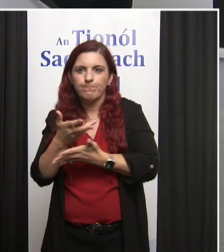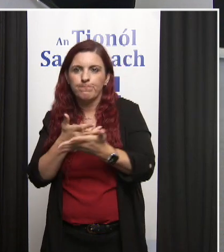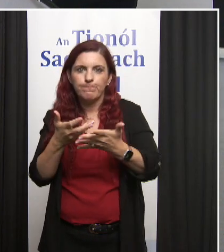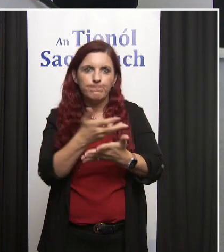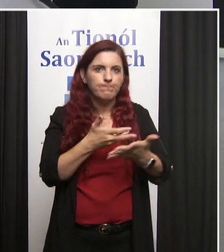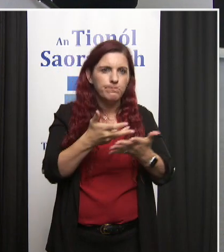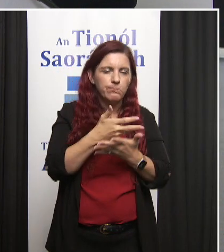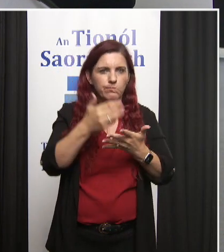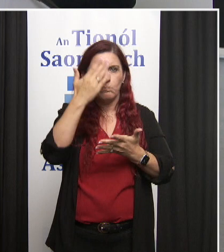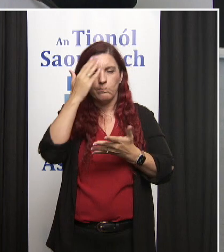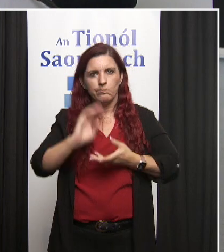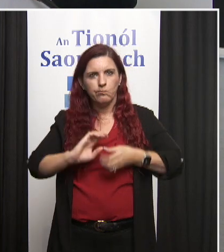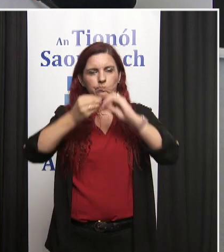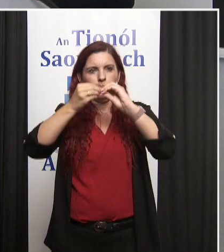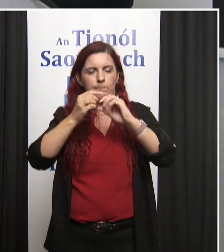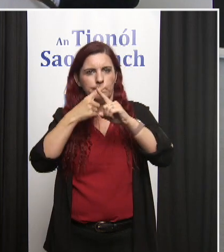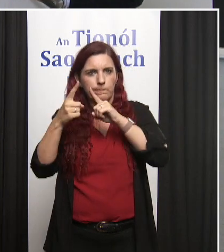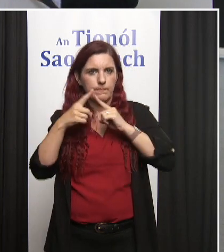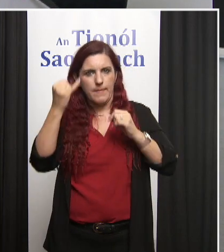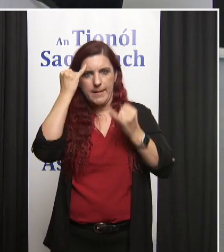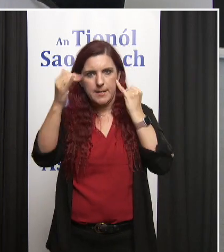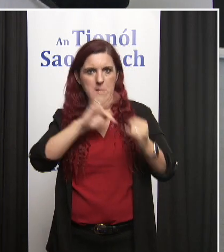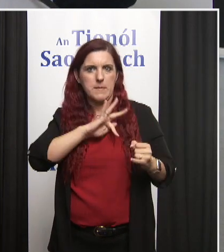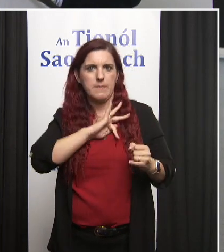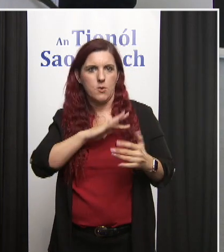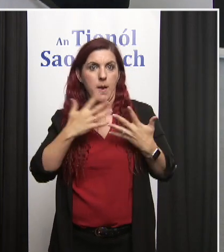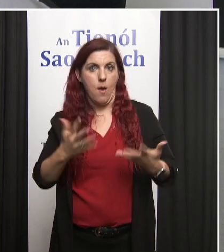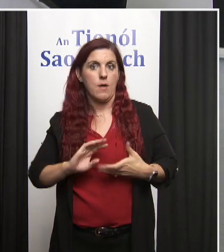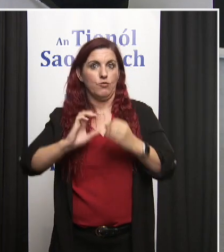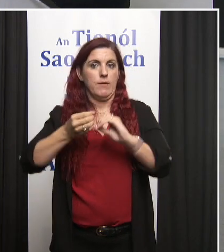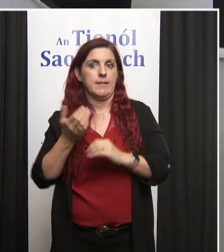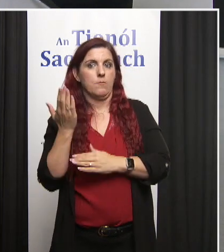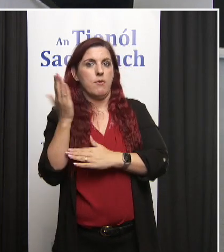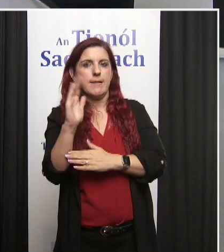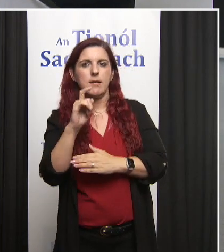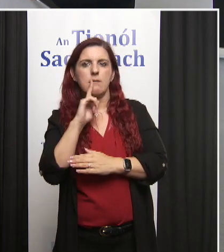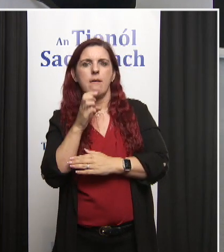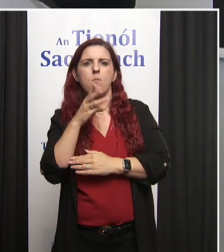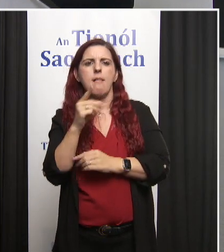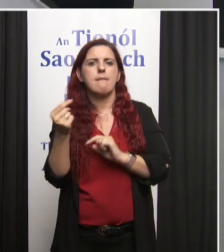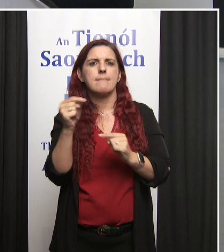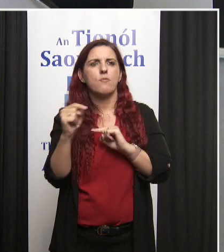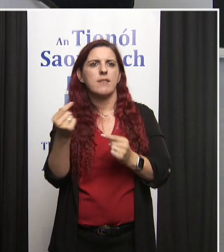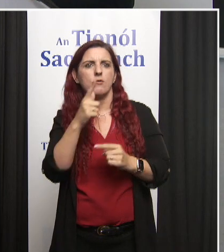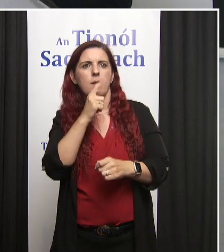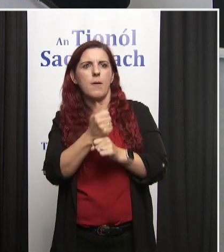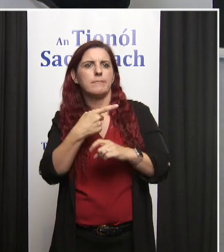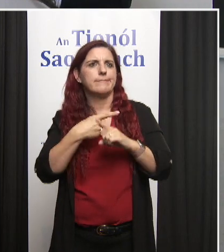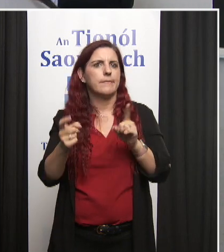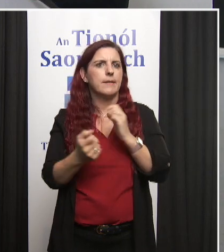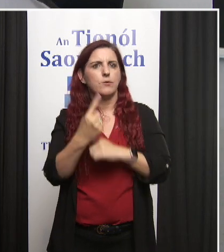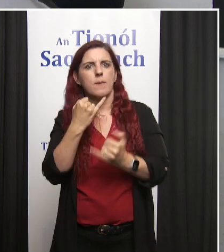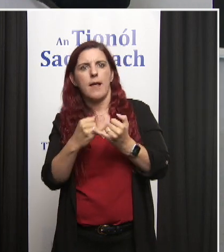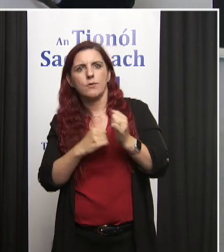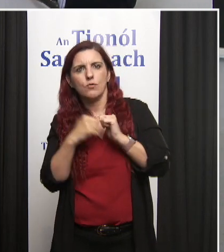themselves, and the citizens of the Assembly have been putting together presentations, deliberating on various matters such as the